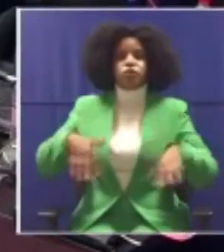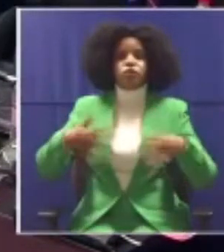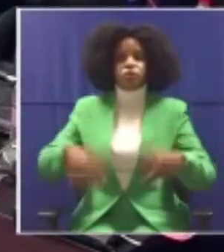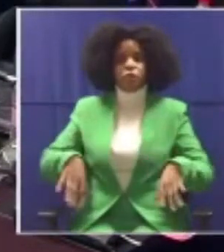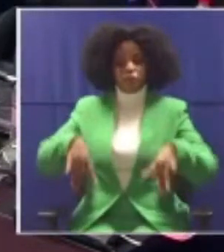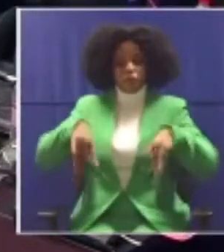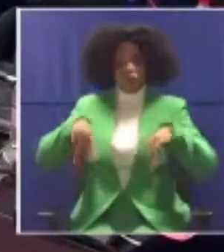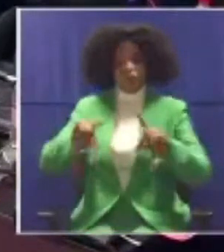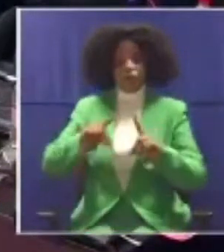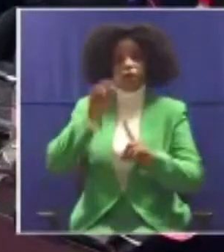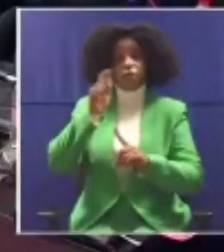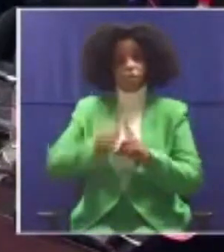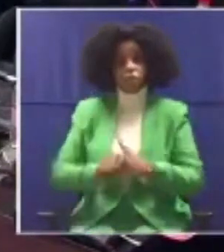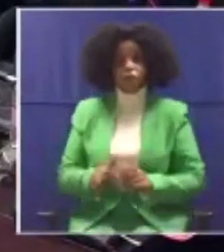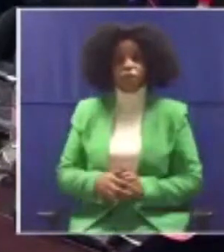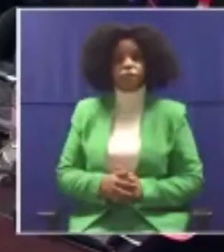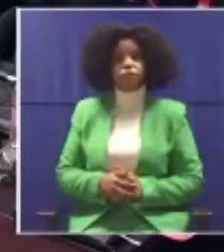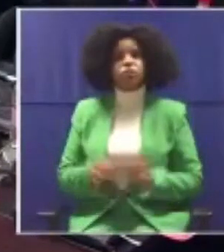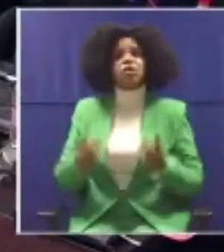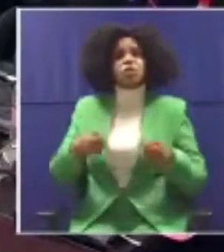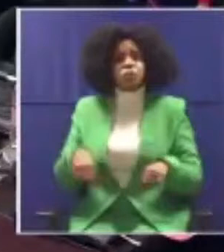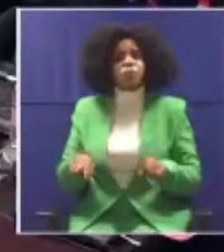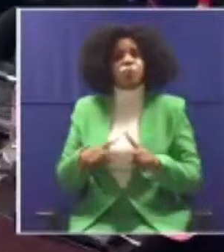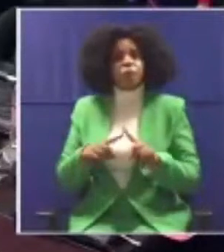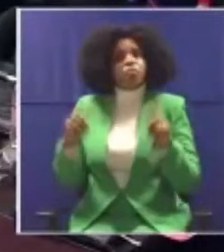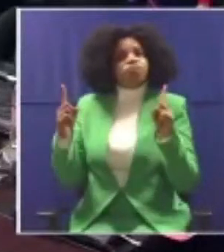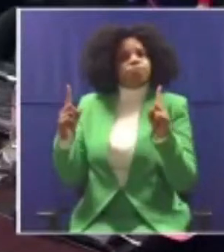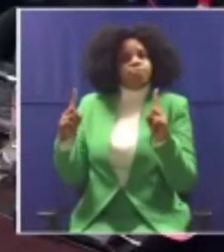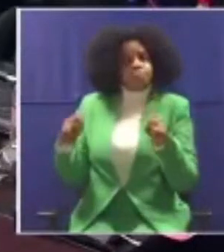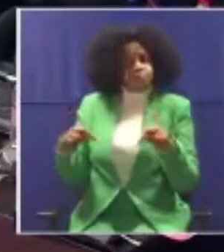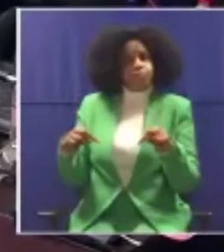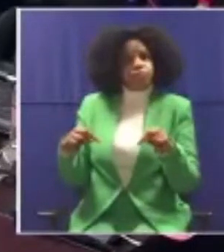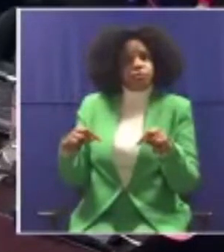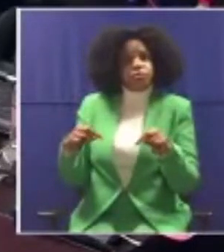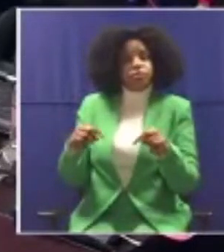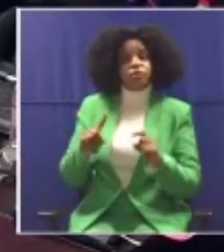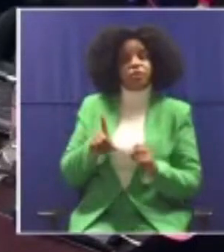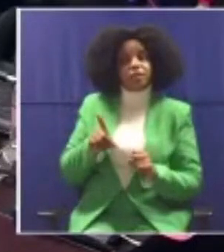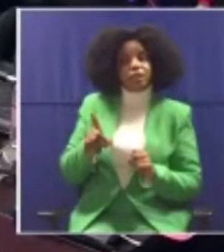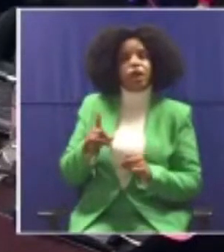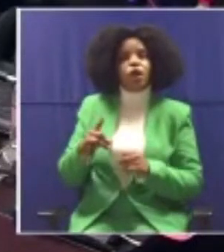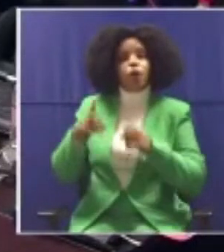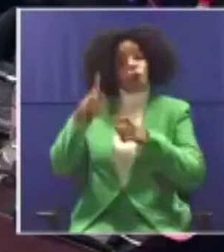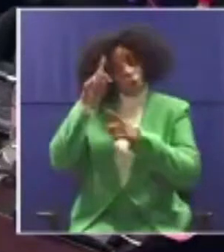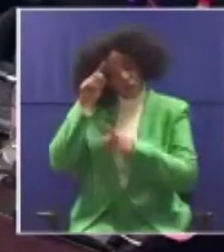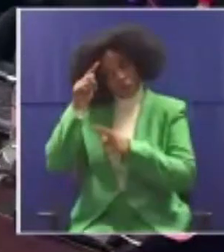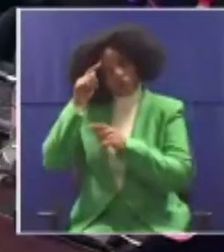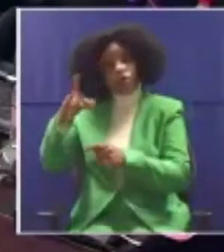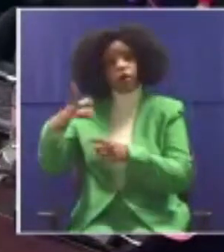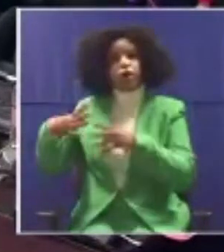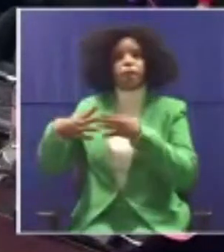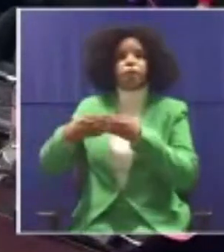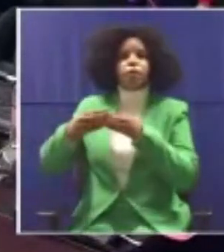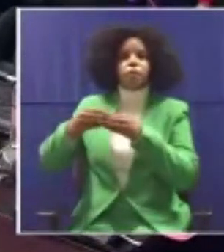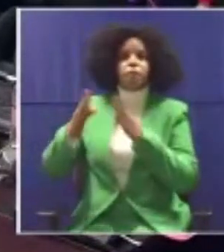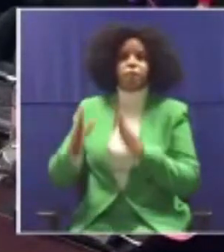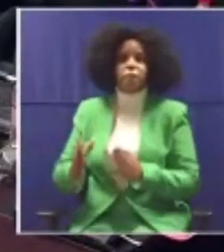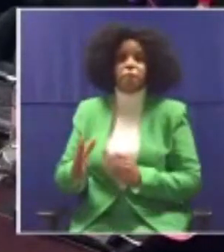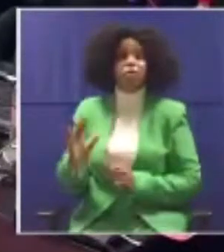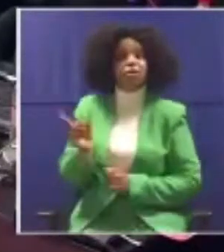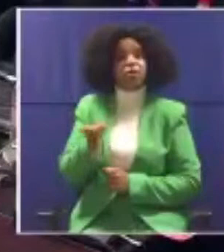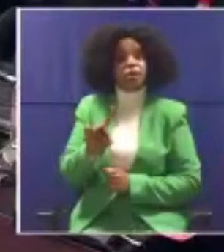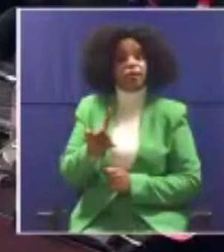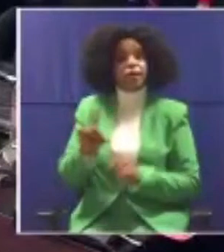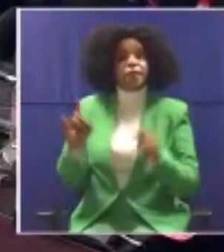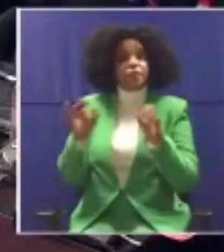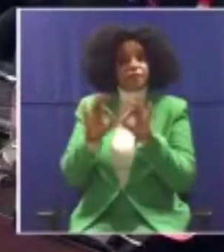Chairperson, we share the same sentiment with the honorable member that families